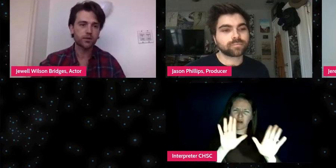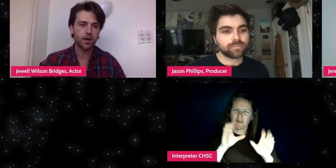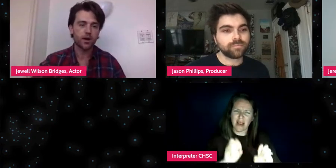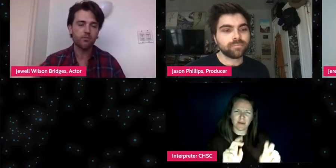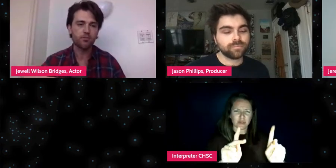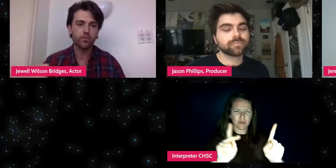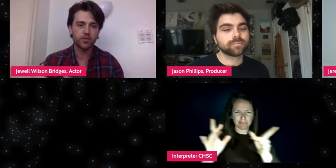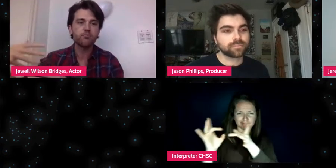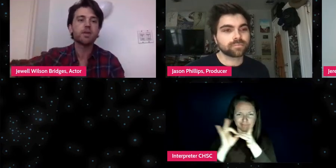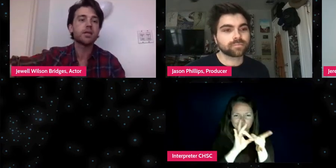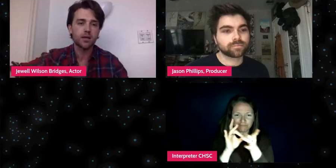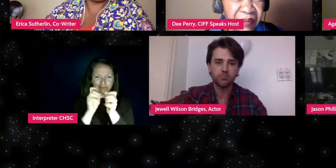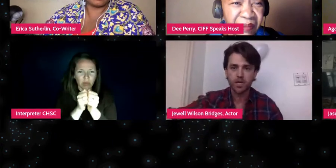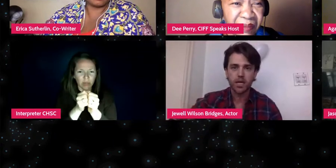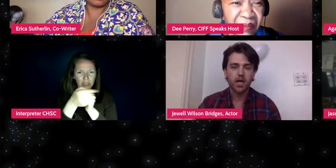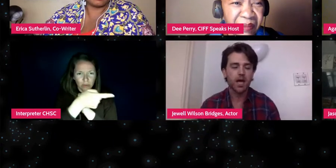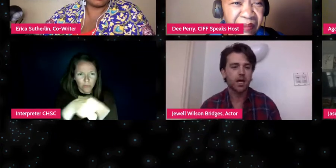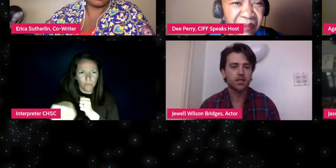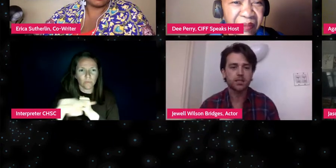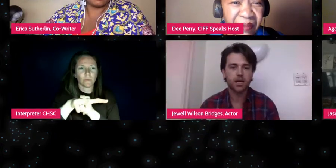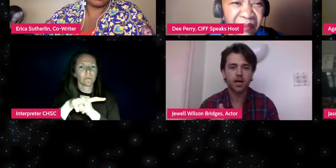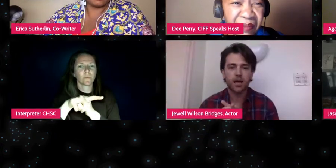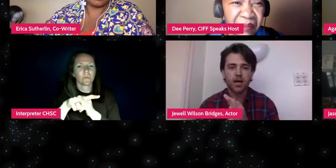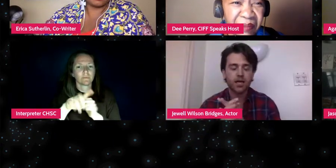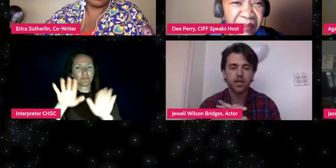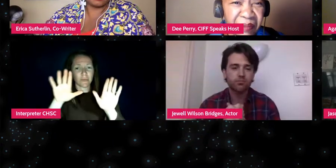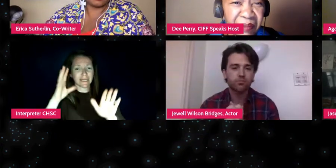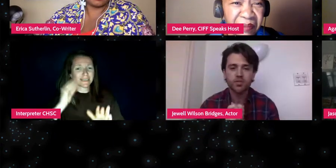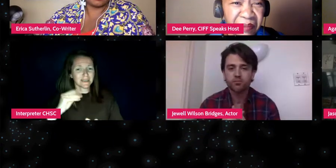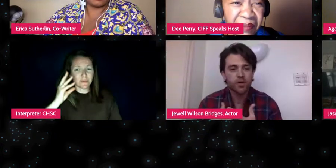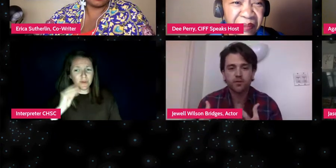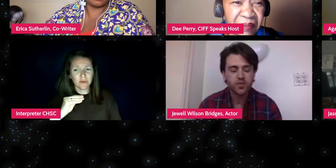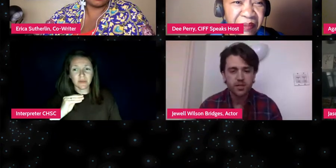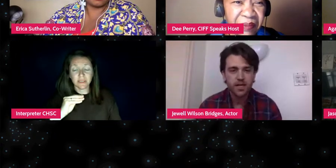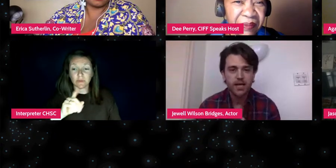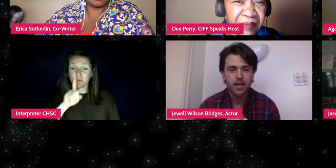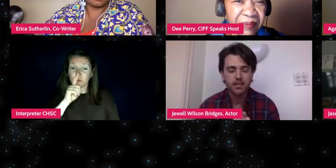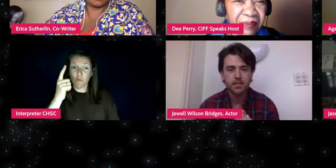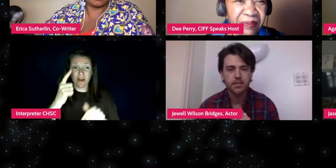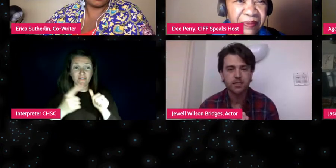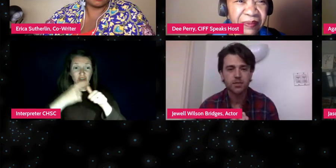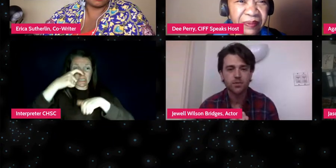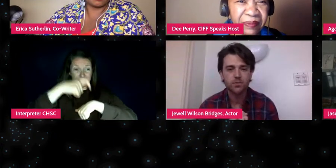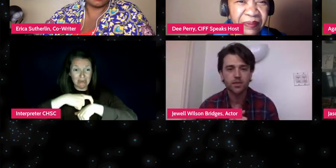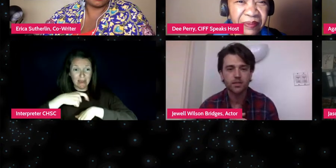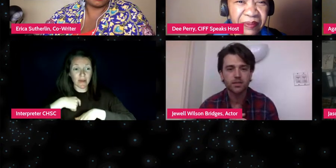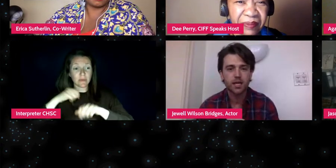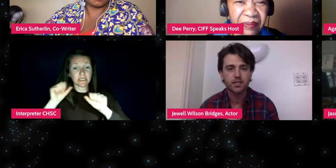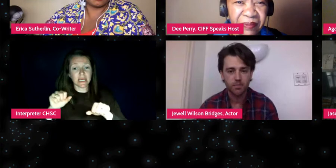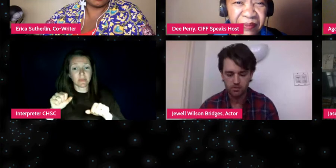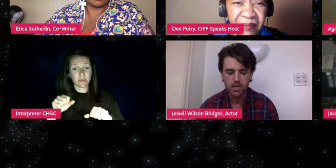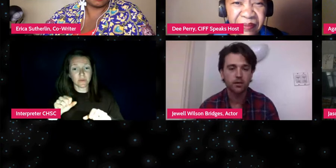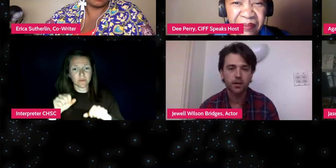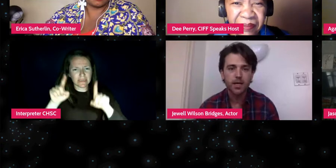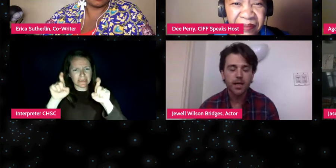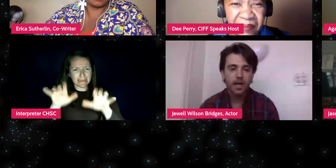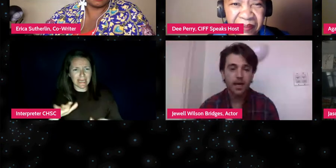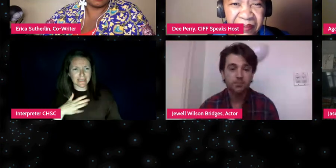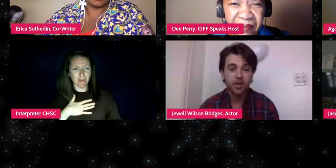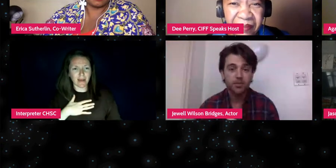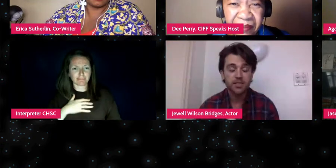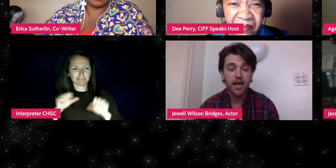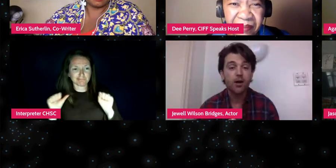experience with media. And it was one of the first times I got to really test my mettle